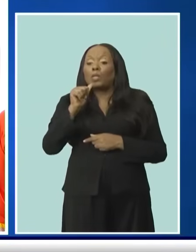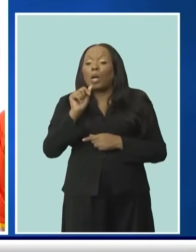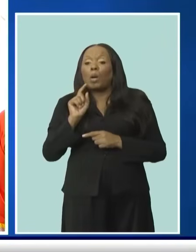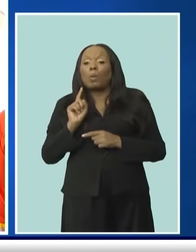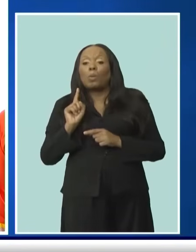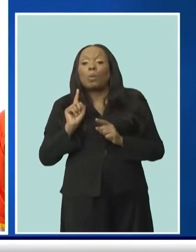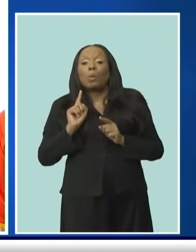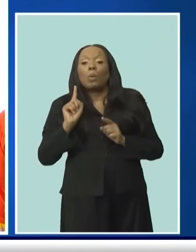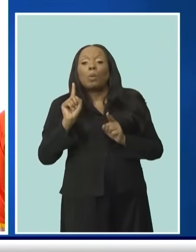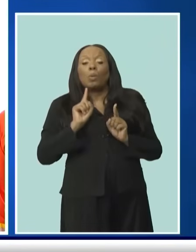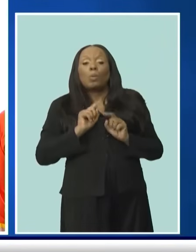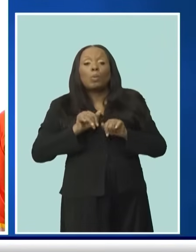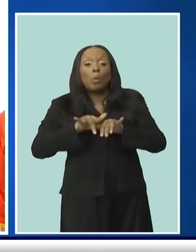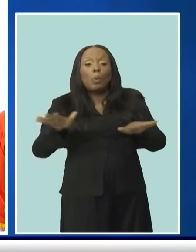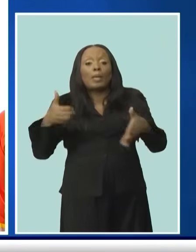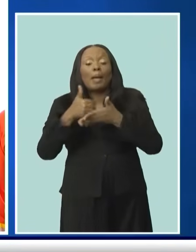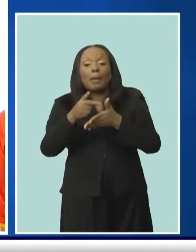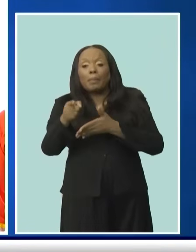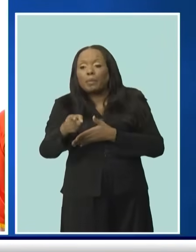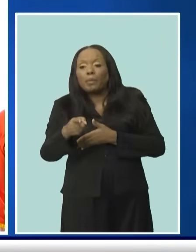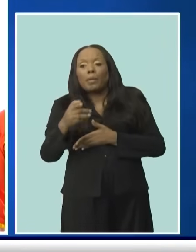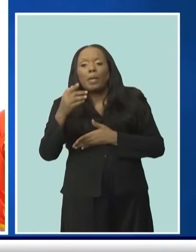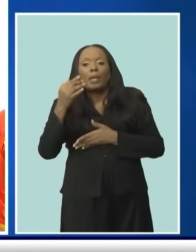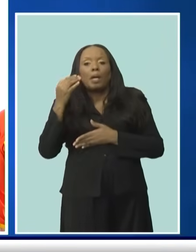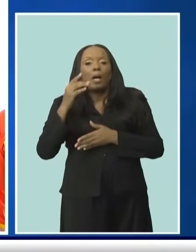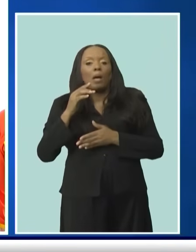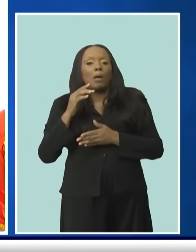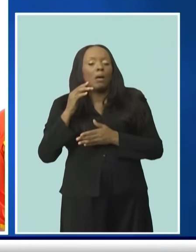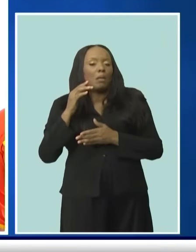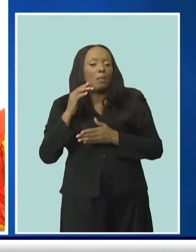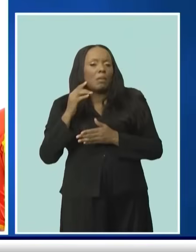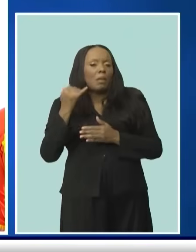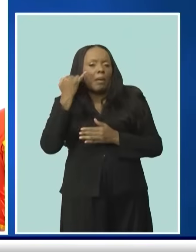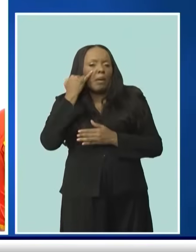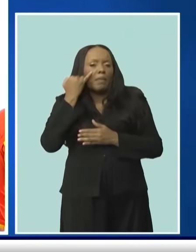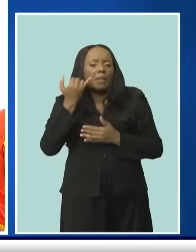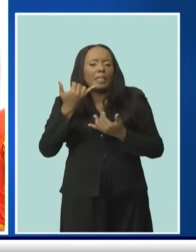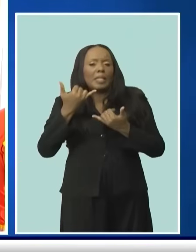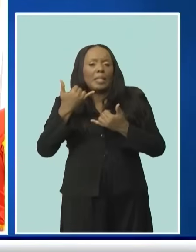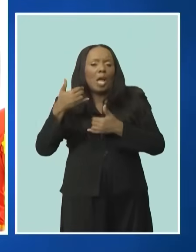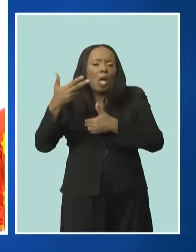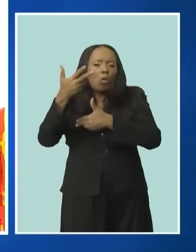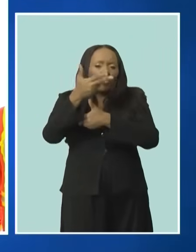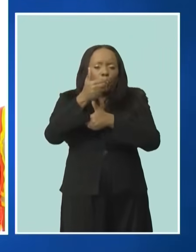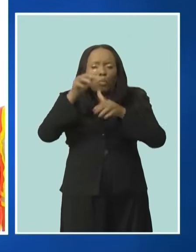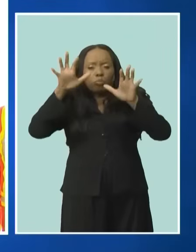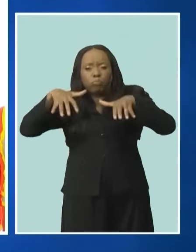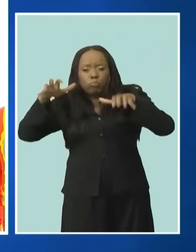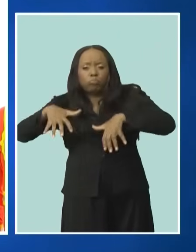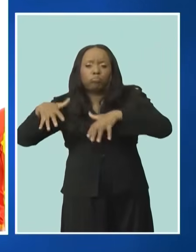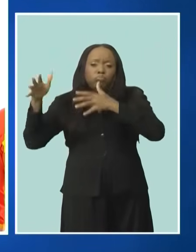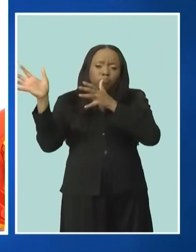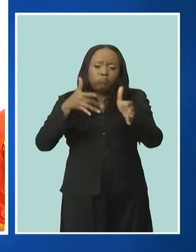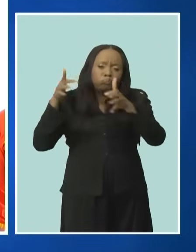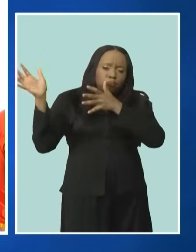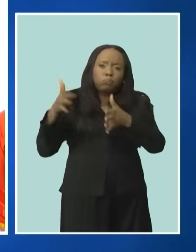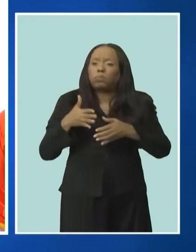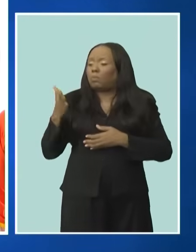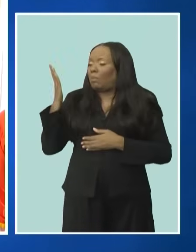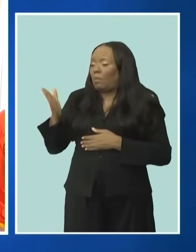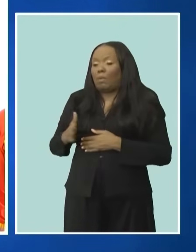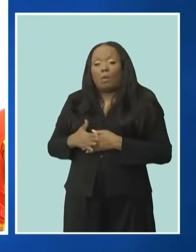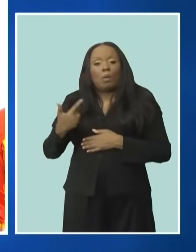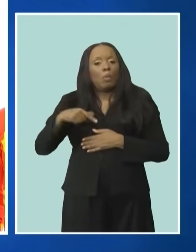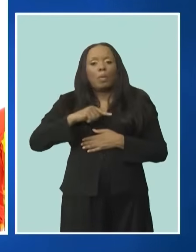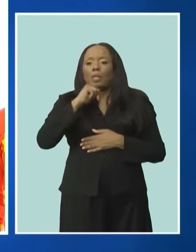off, but understand for safety reasons we cannot respond at that point in time. We are going to respond as soon as it